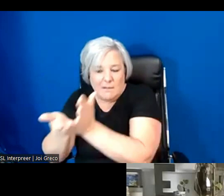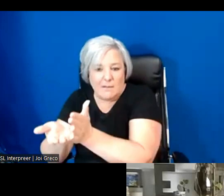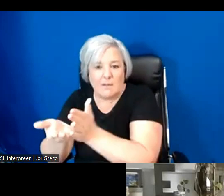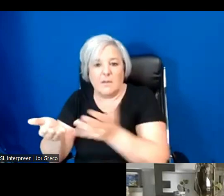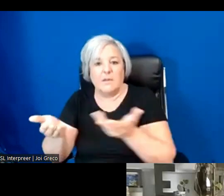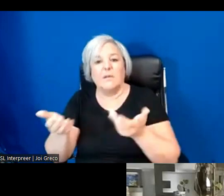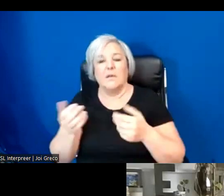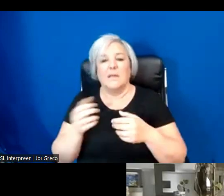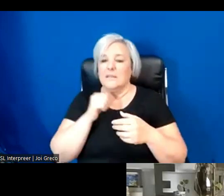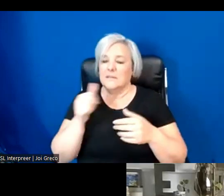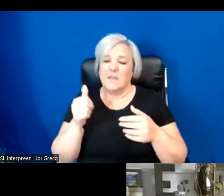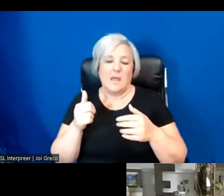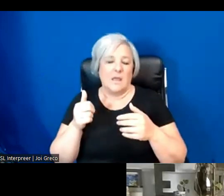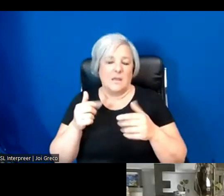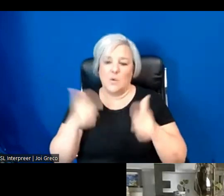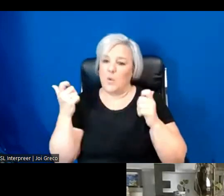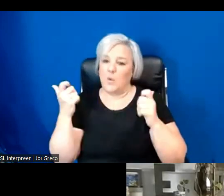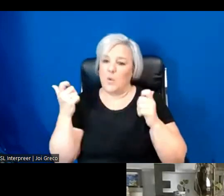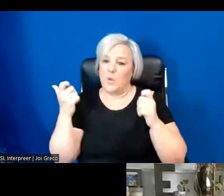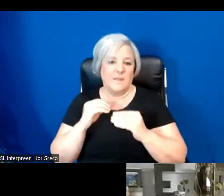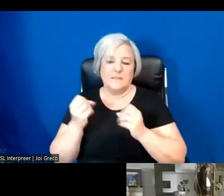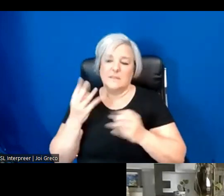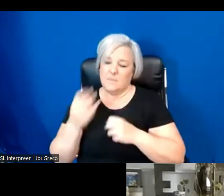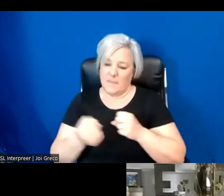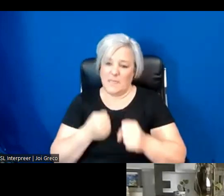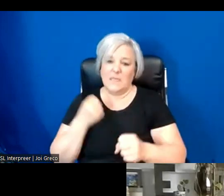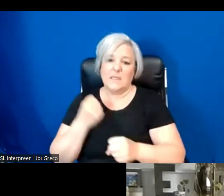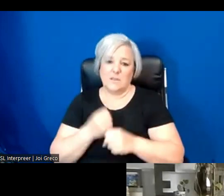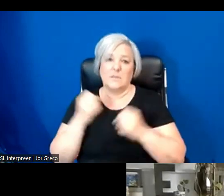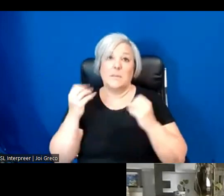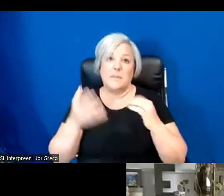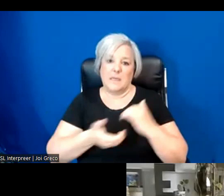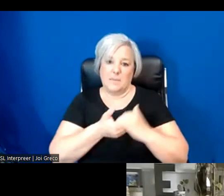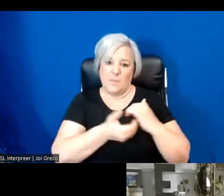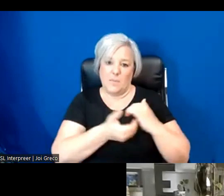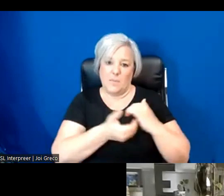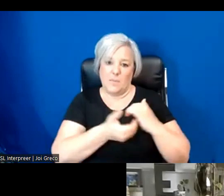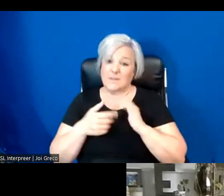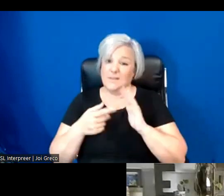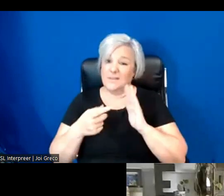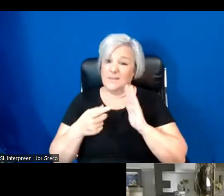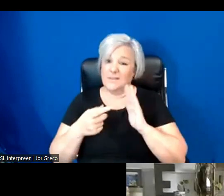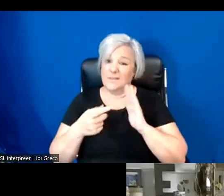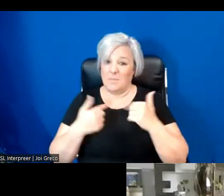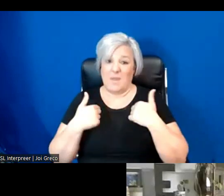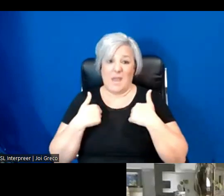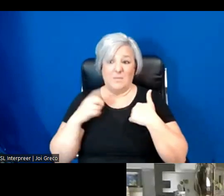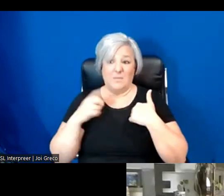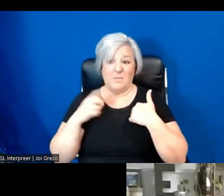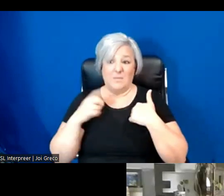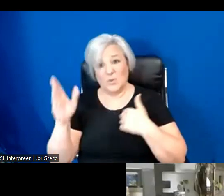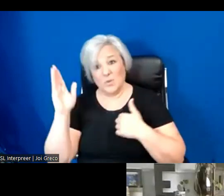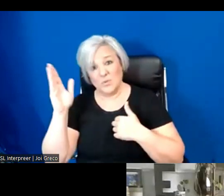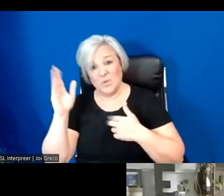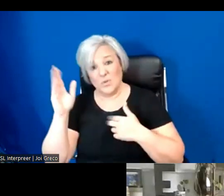a quick fix. It's years and years and lots of partners. And sometimes I'm the one who's to go and talk,